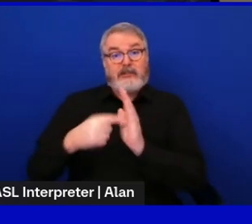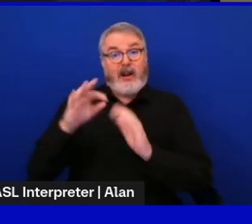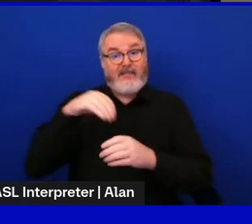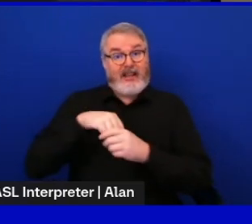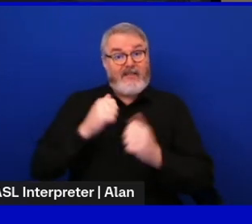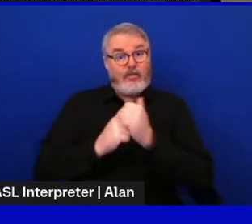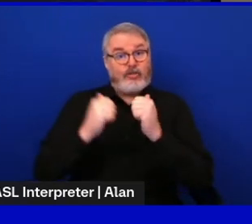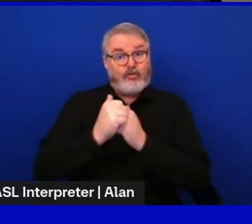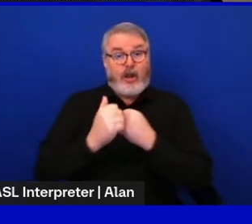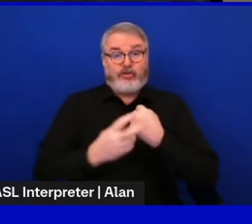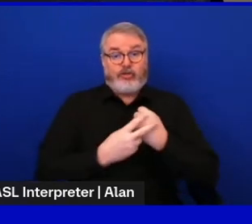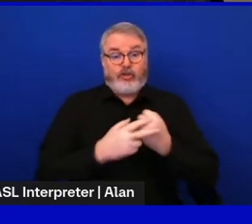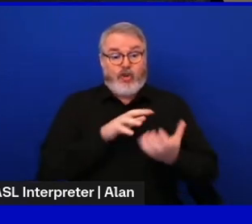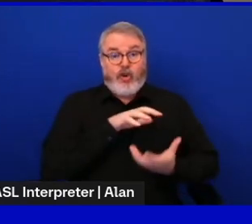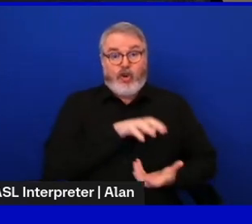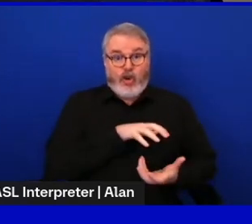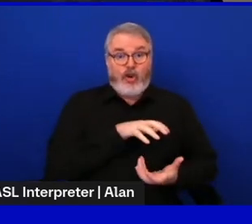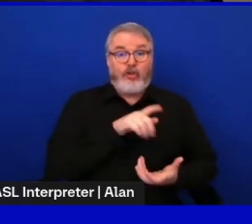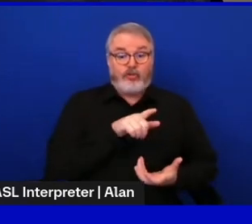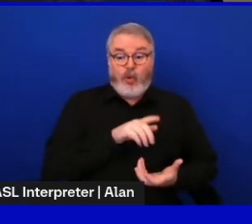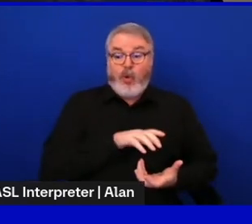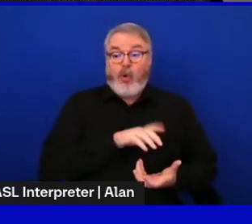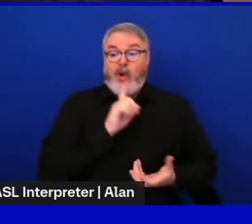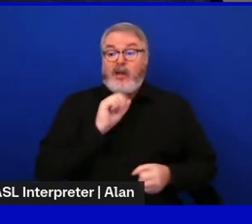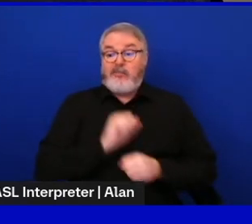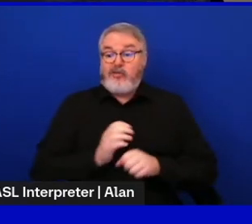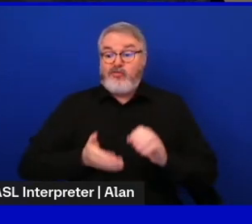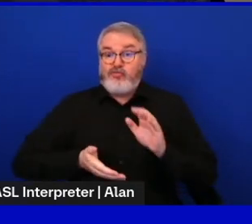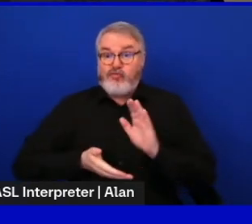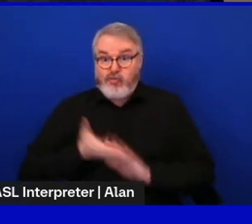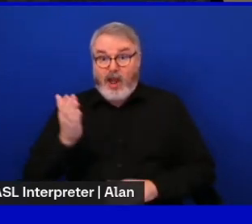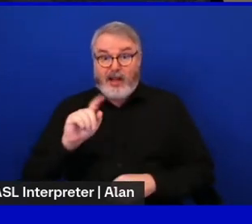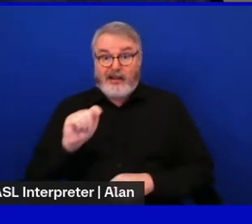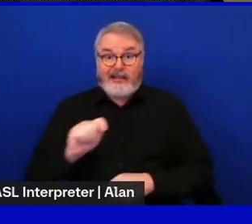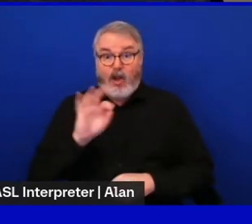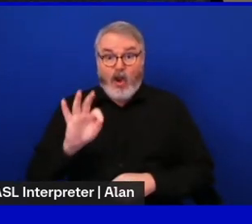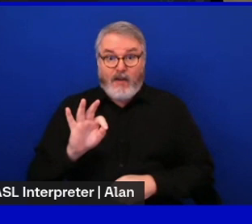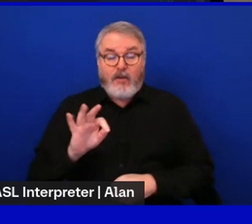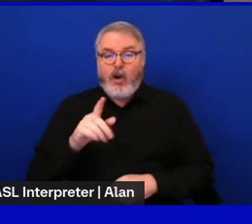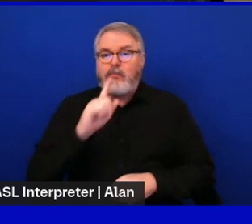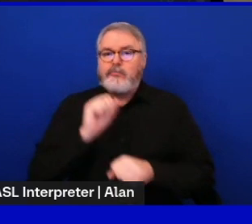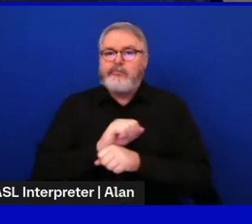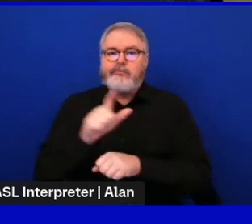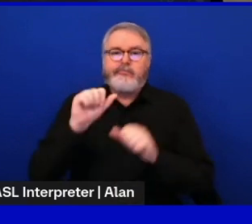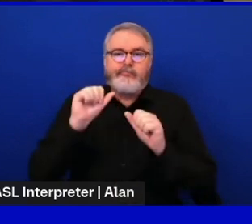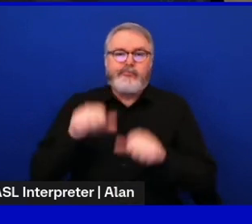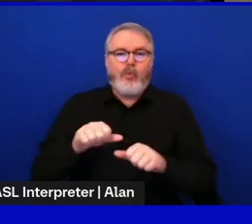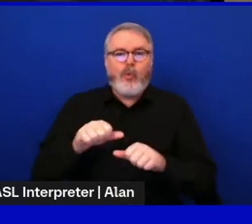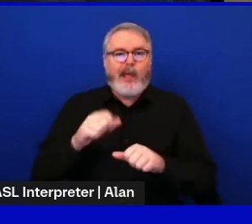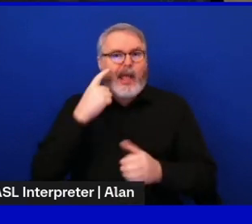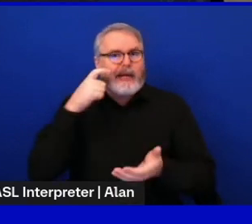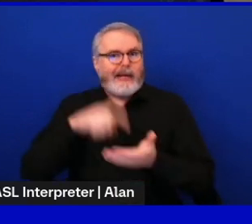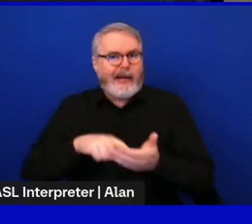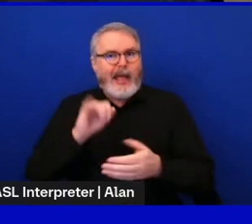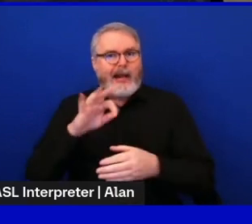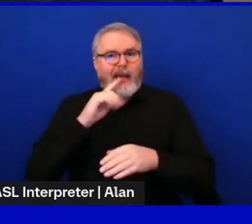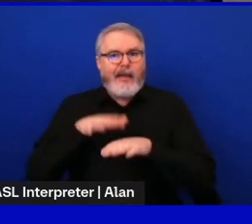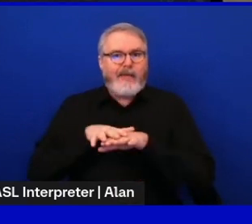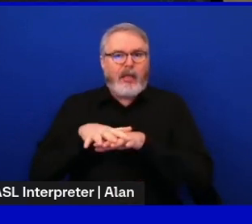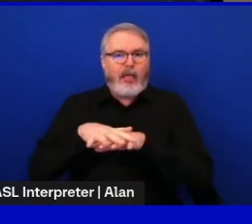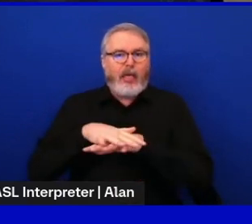kind of store. So when you run your Terraform, you can actually kind of do things like detect drift or make sure that